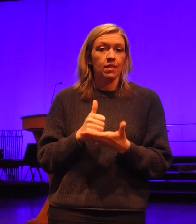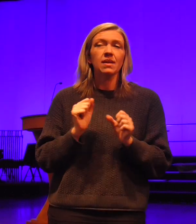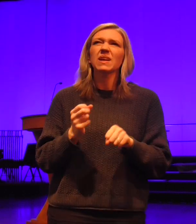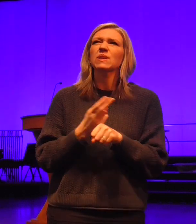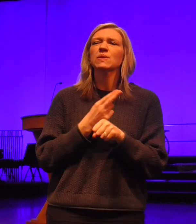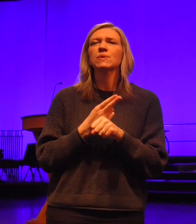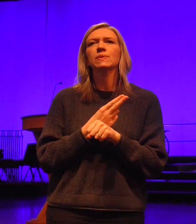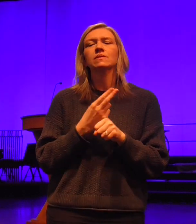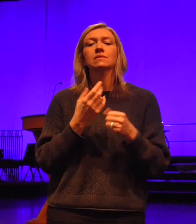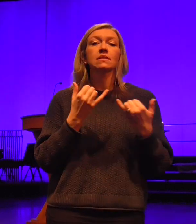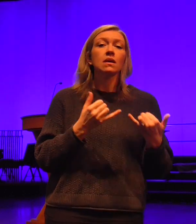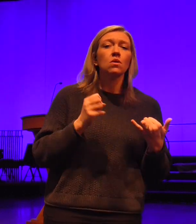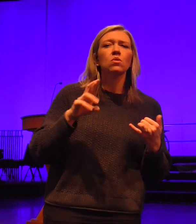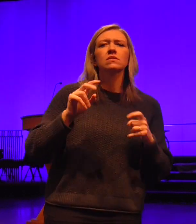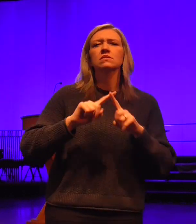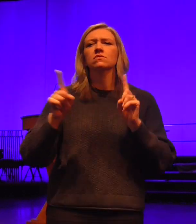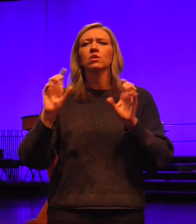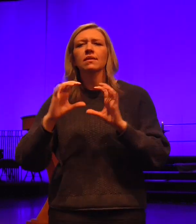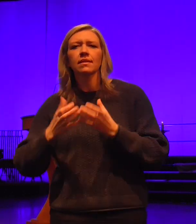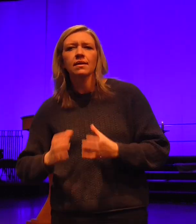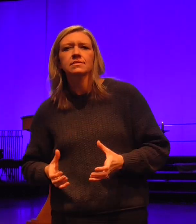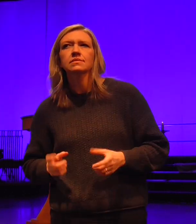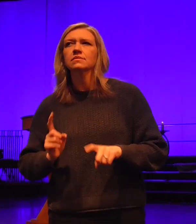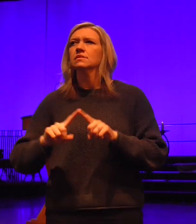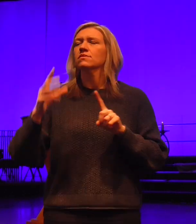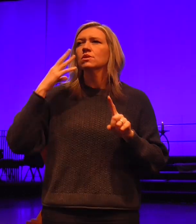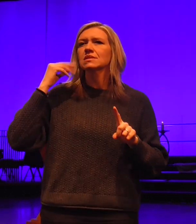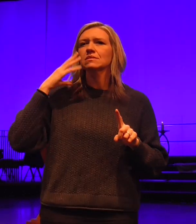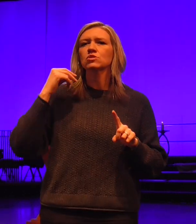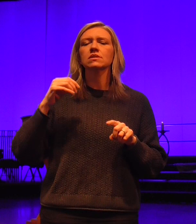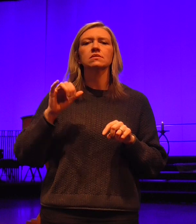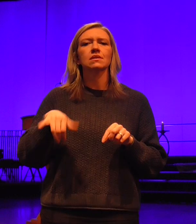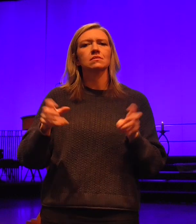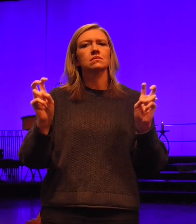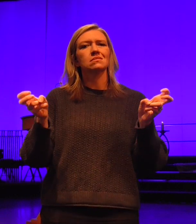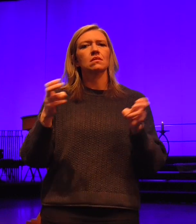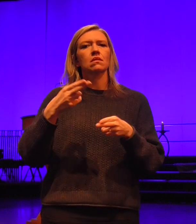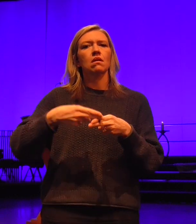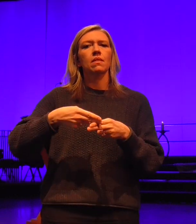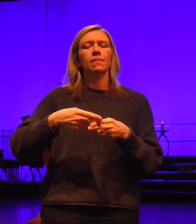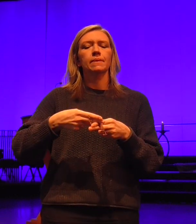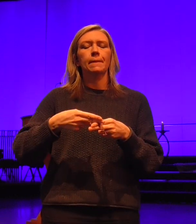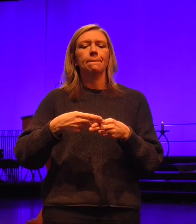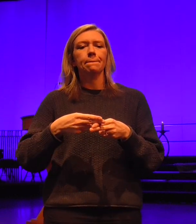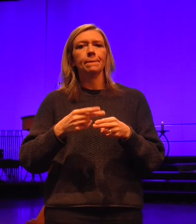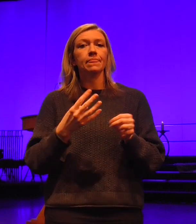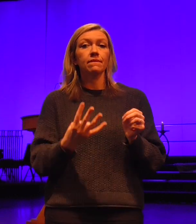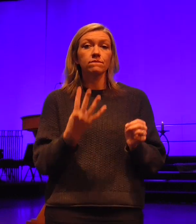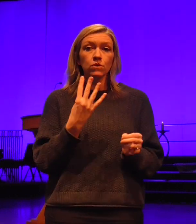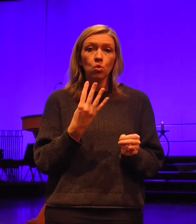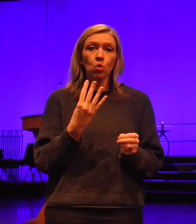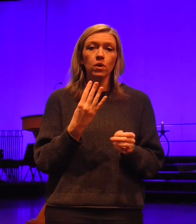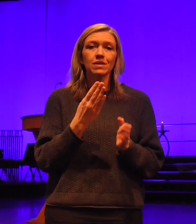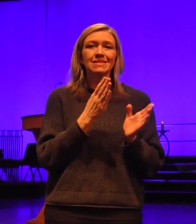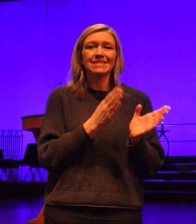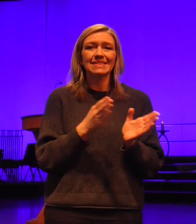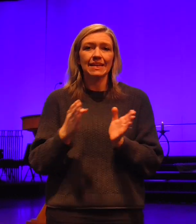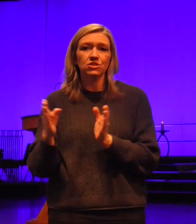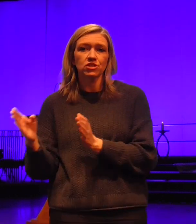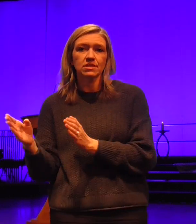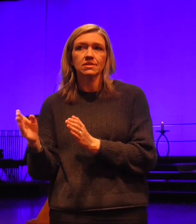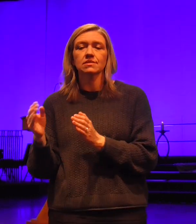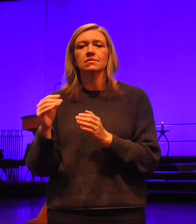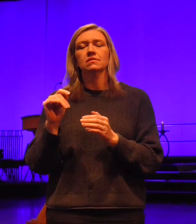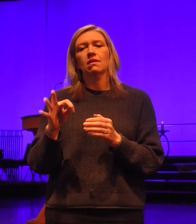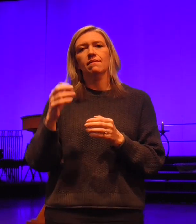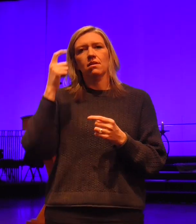different classes and different experiences called the four stages of consciousness. And in